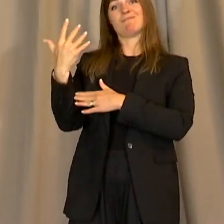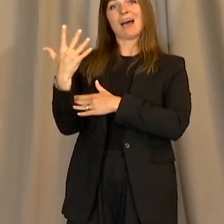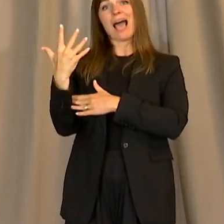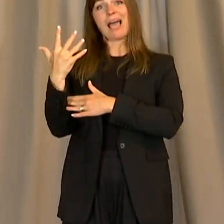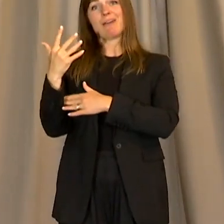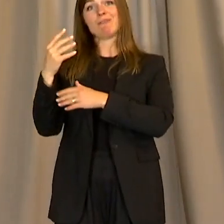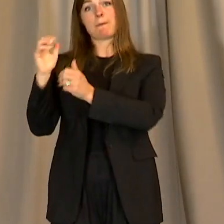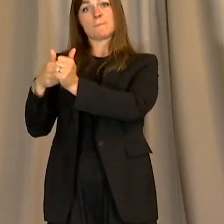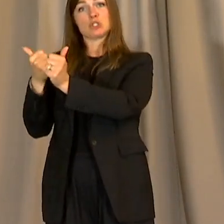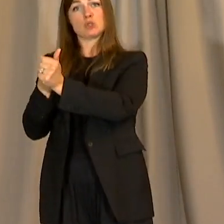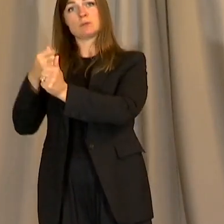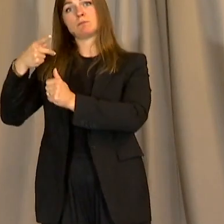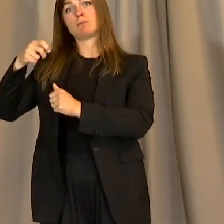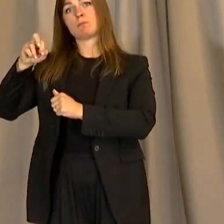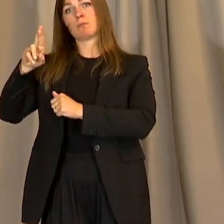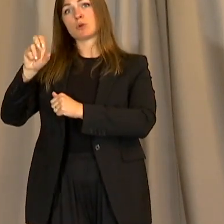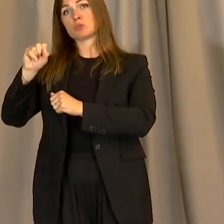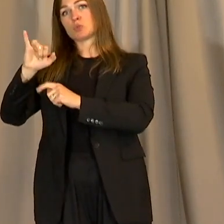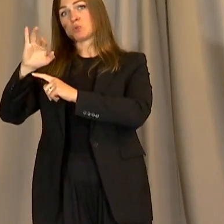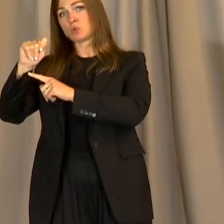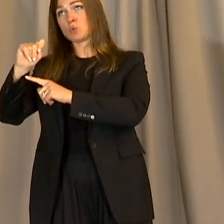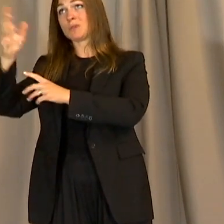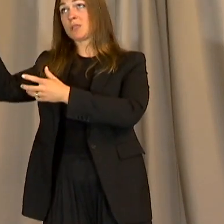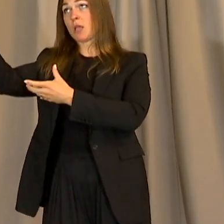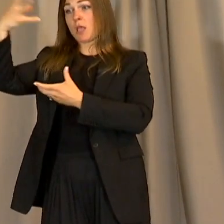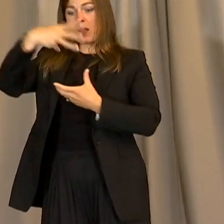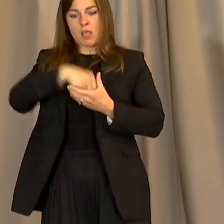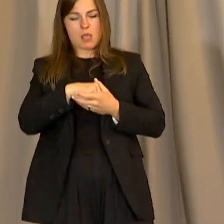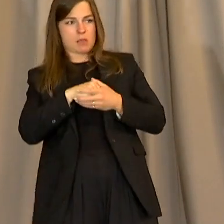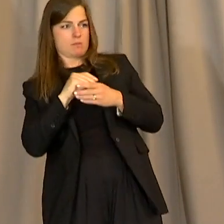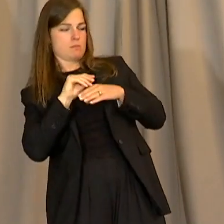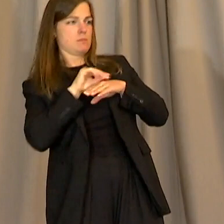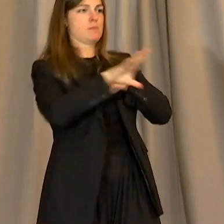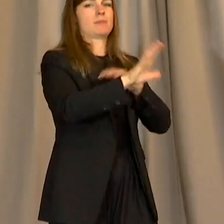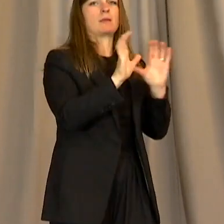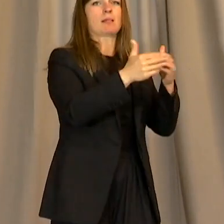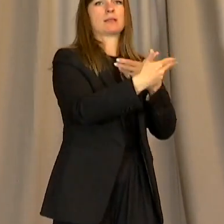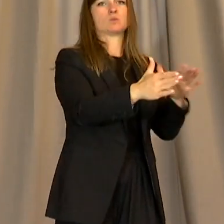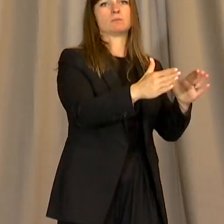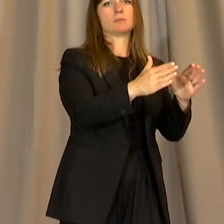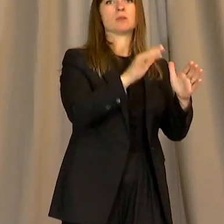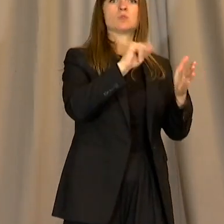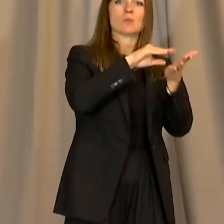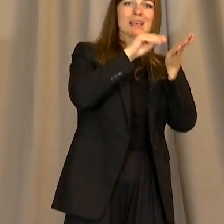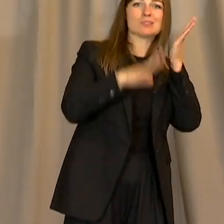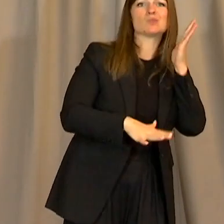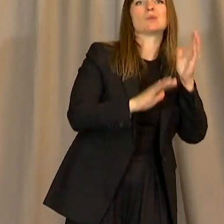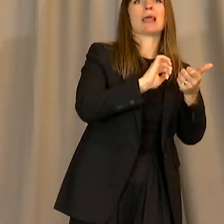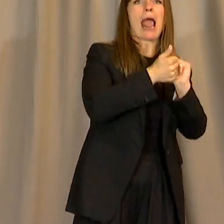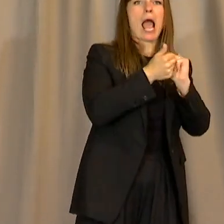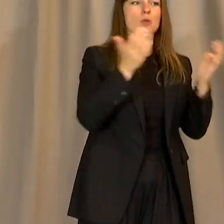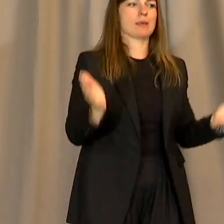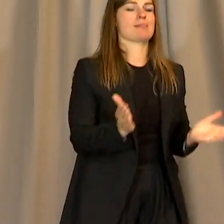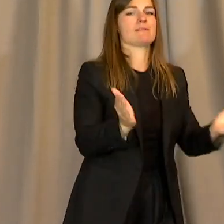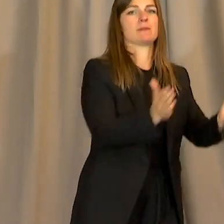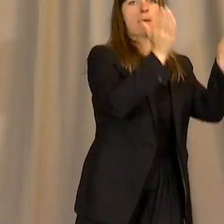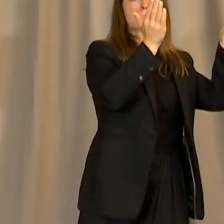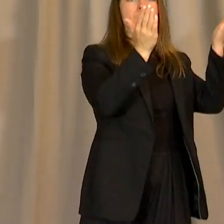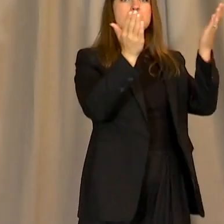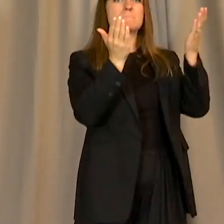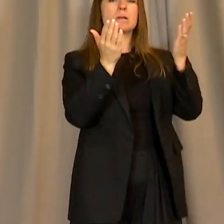thinking about how do we lift up that student and bring in the joy, bring in the skills, the